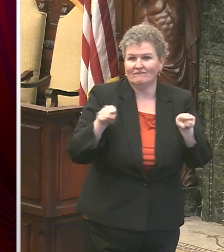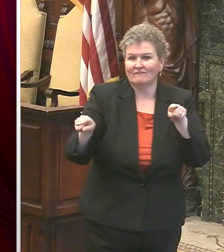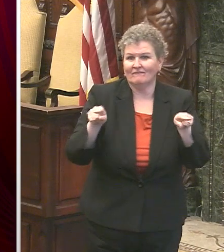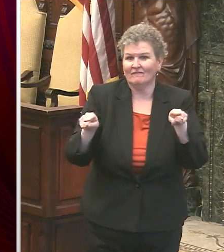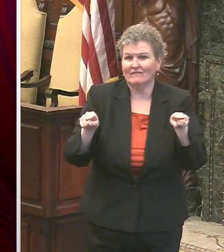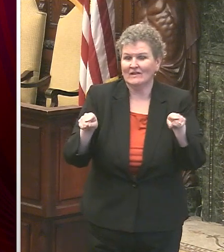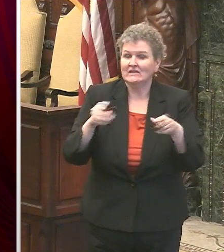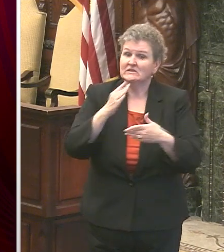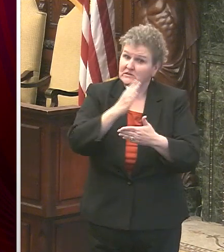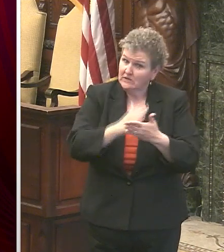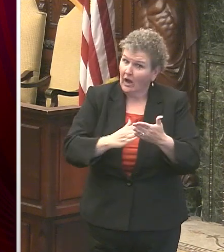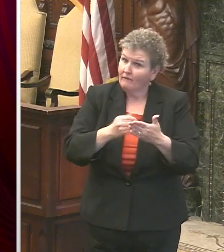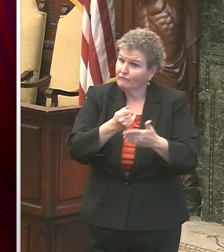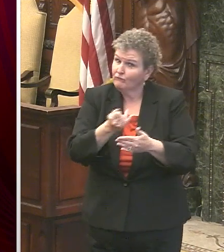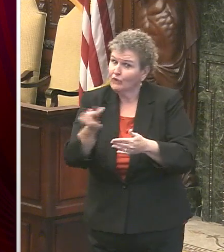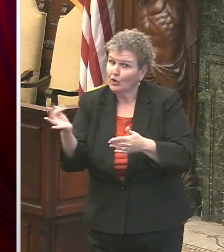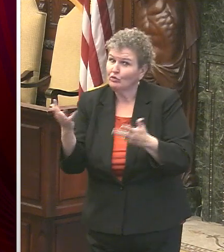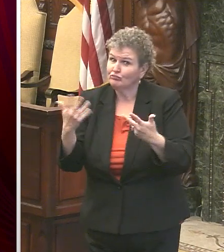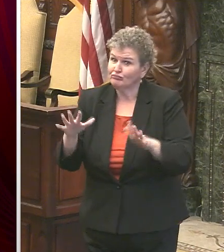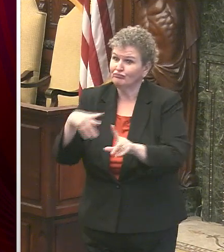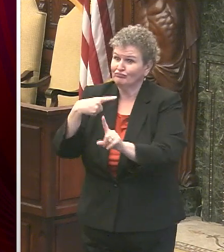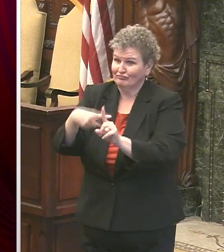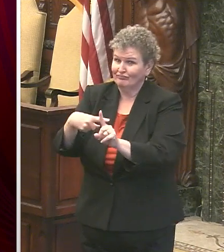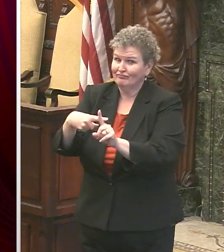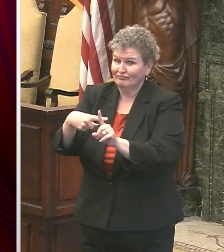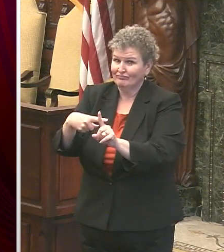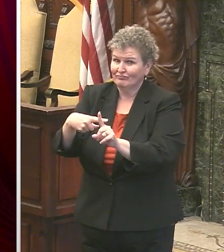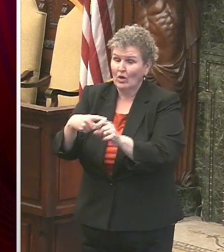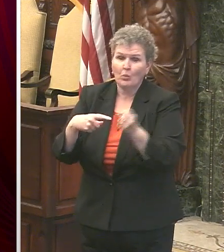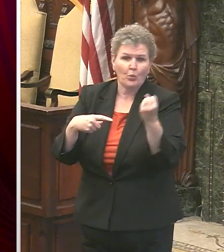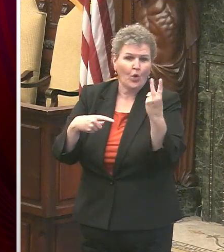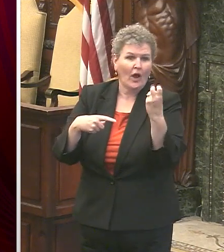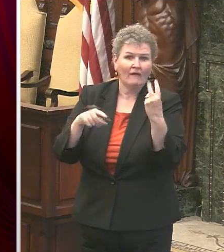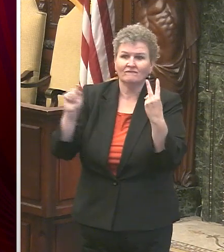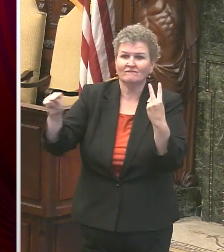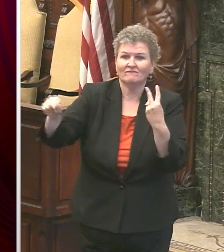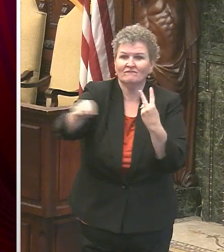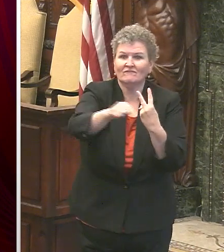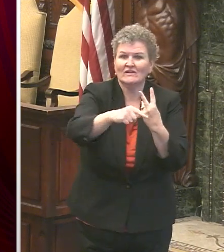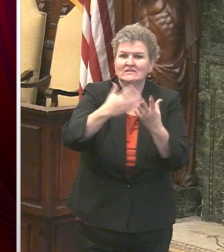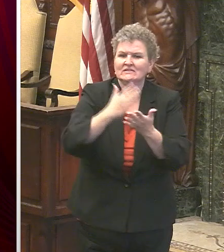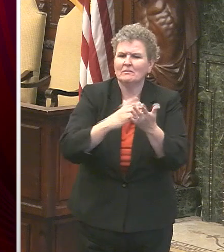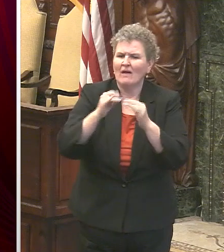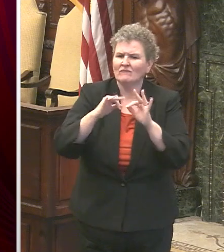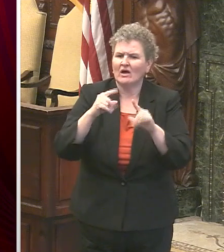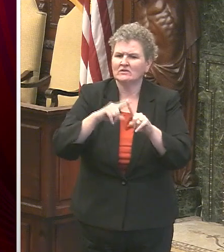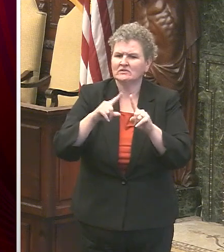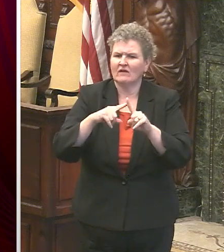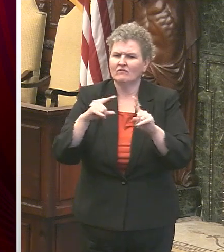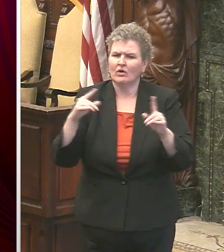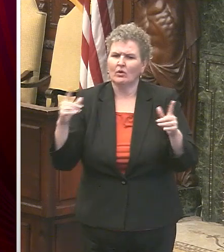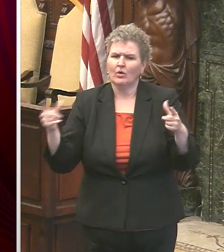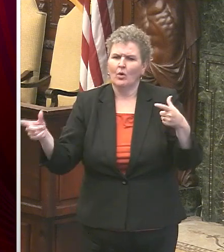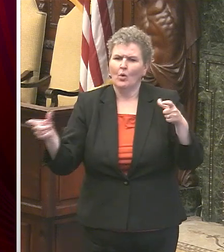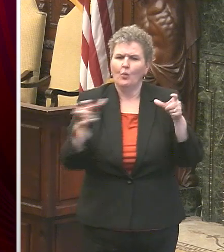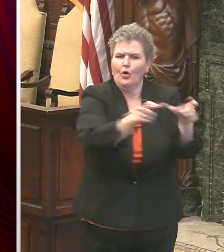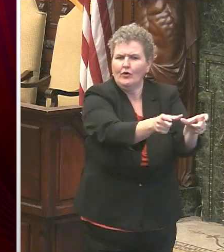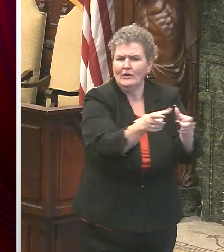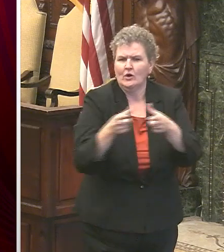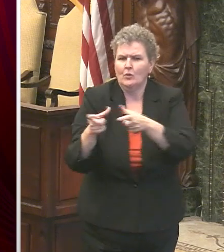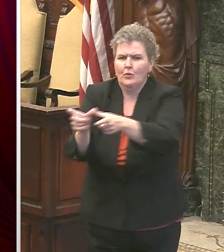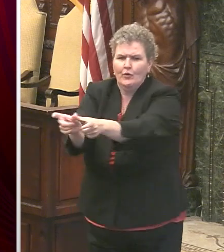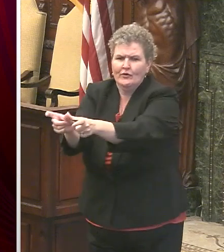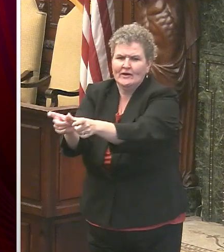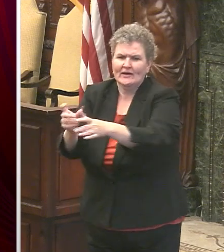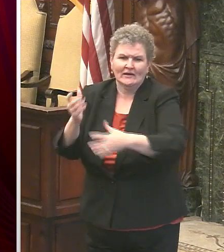case. And 12 of those school sites have initiated some form of quarantine, either on their own or with our advice. But what's